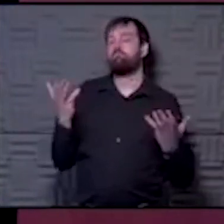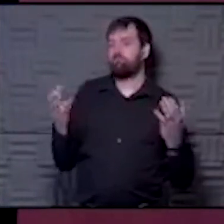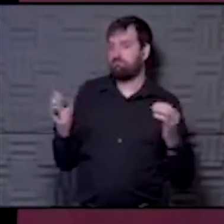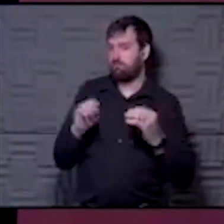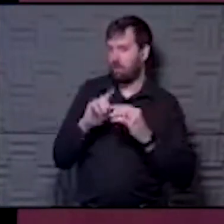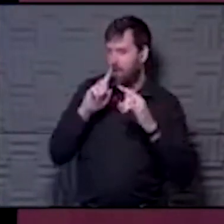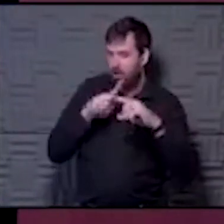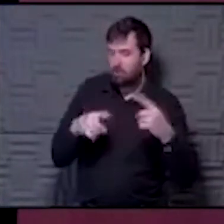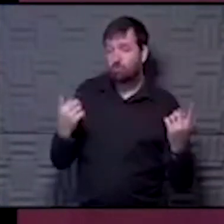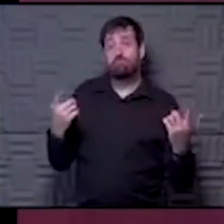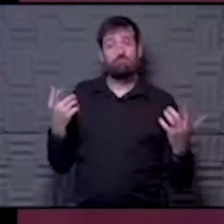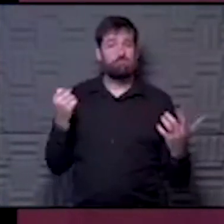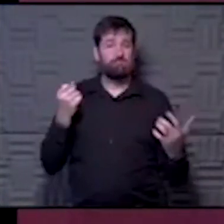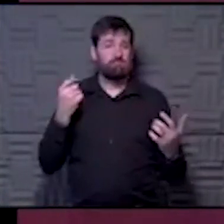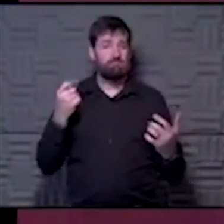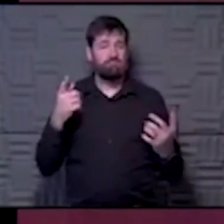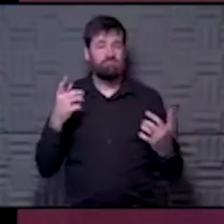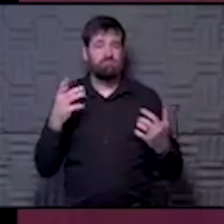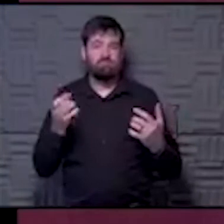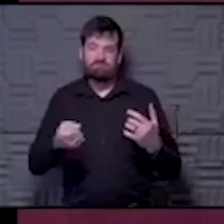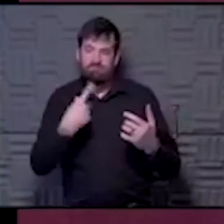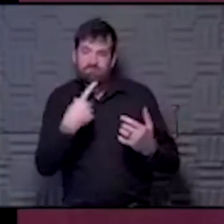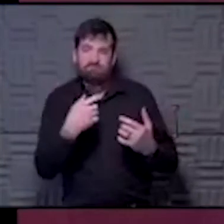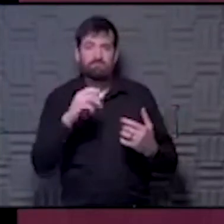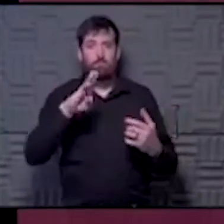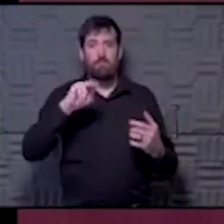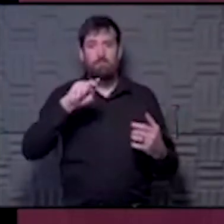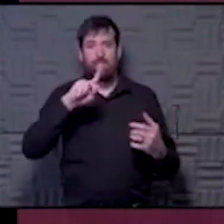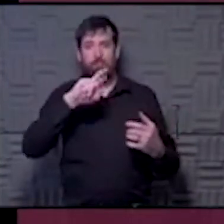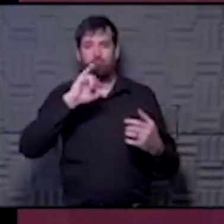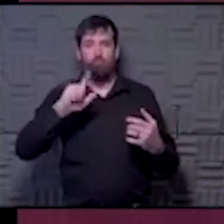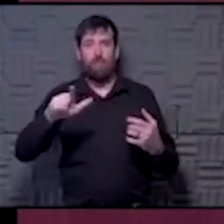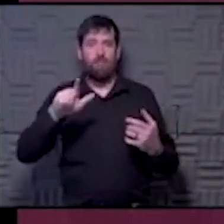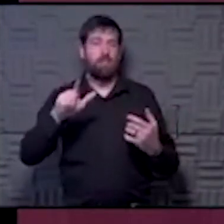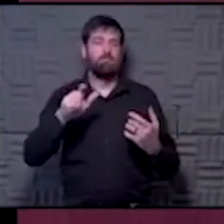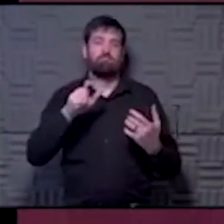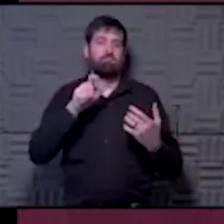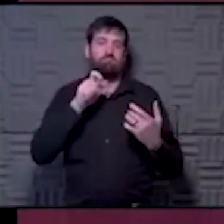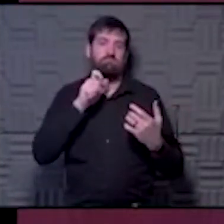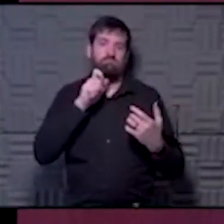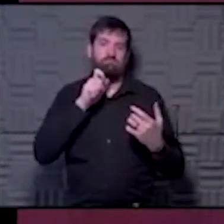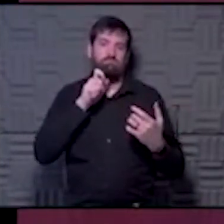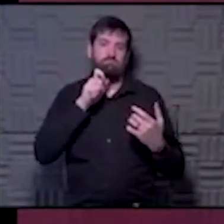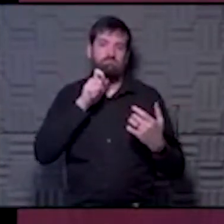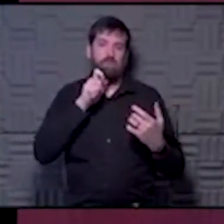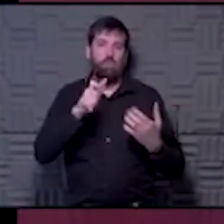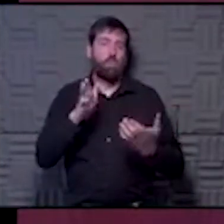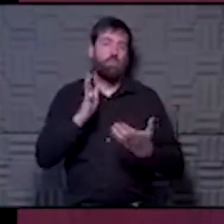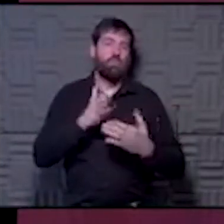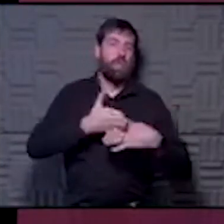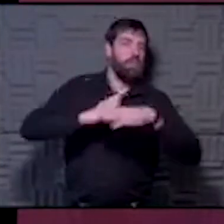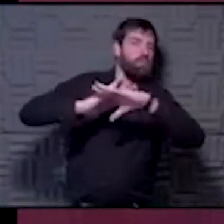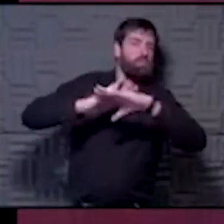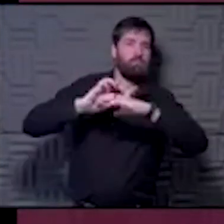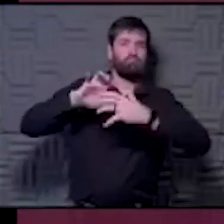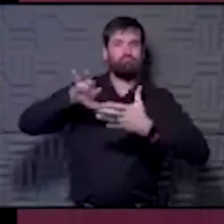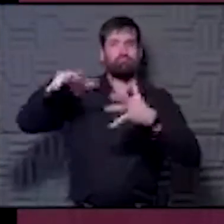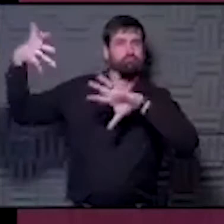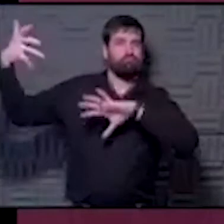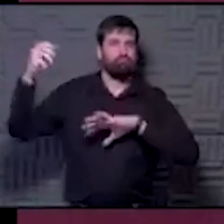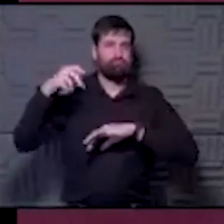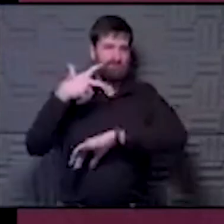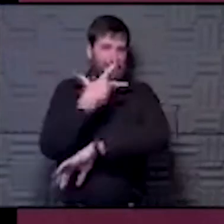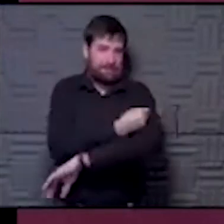it. And it's certainly going to take Benadryl or something of that nature will not prevent the vaccine from being effective. Right. And so if you're reassured,